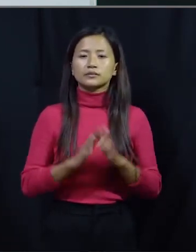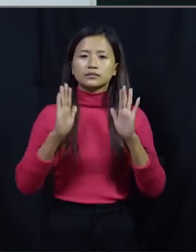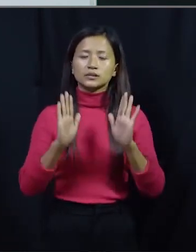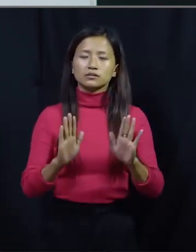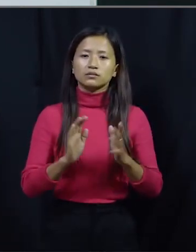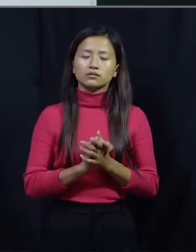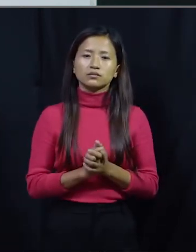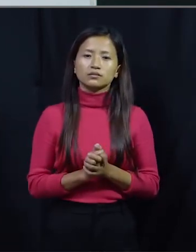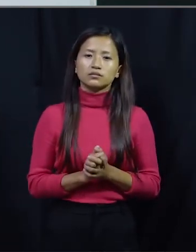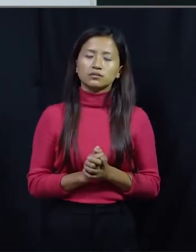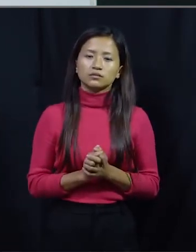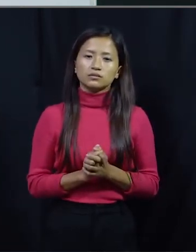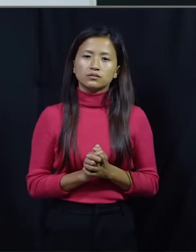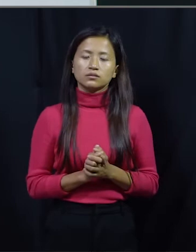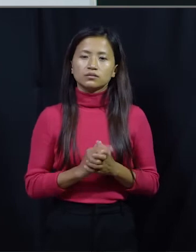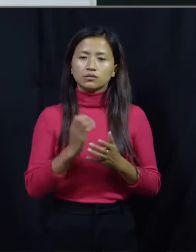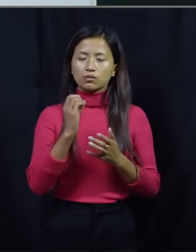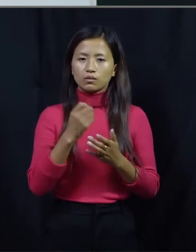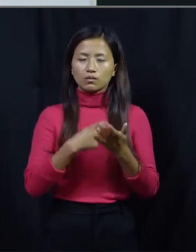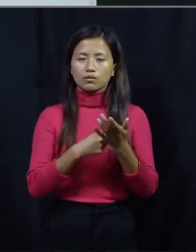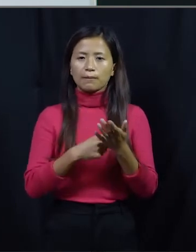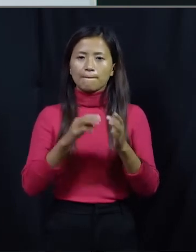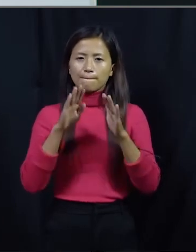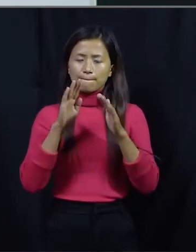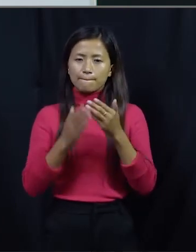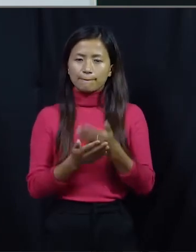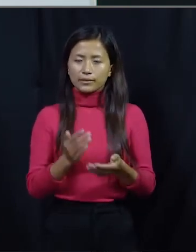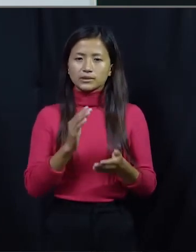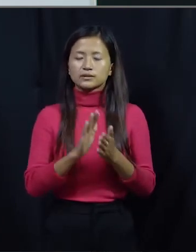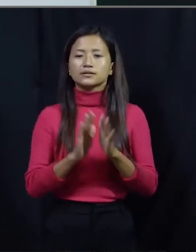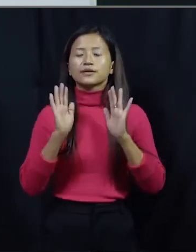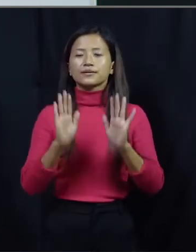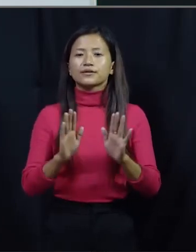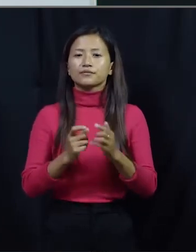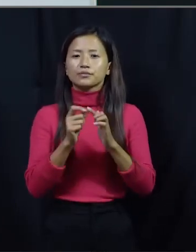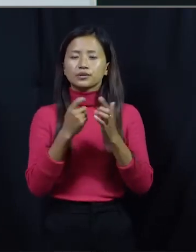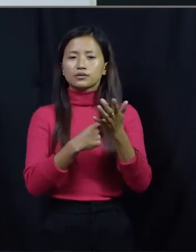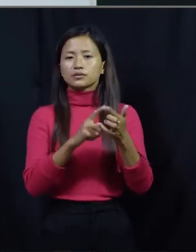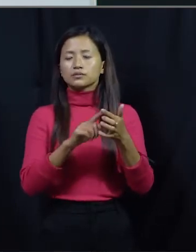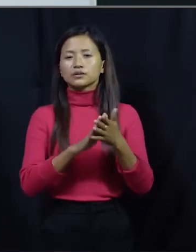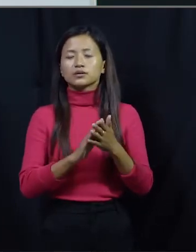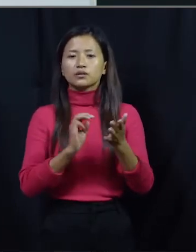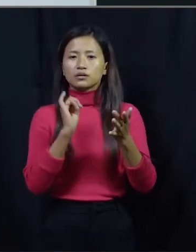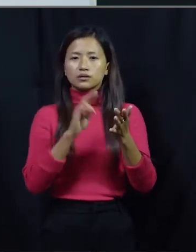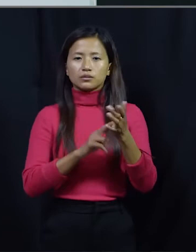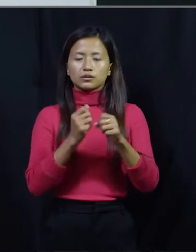has or must have a pre-image